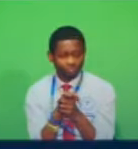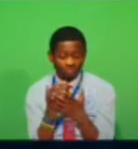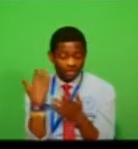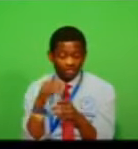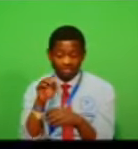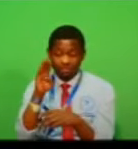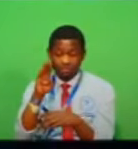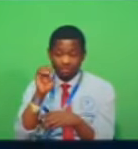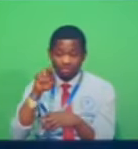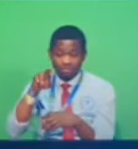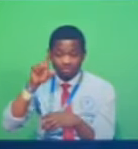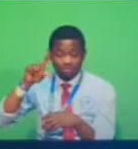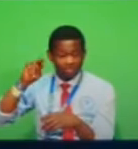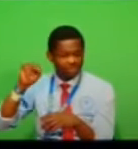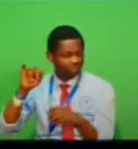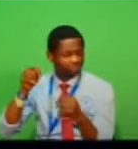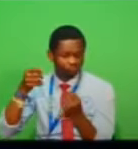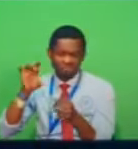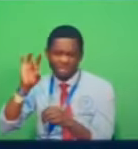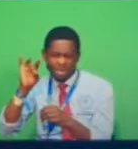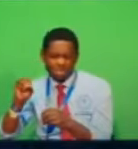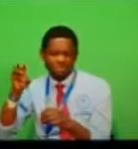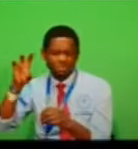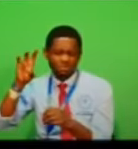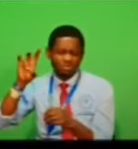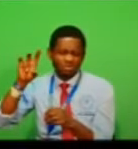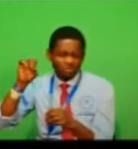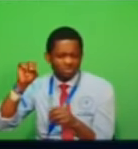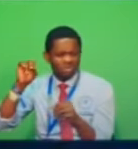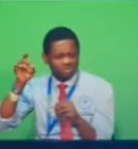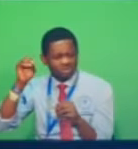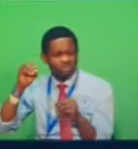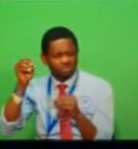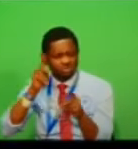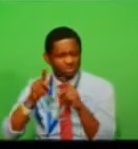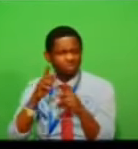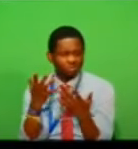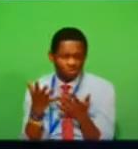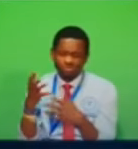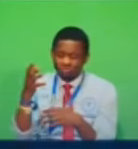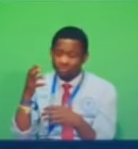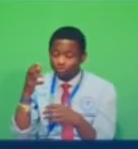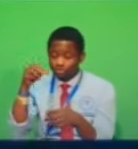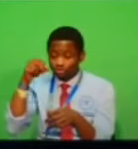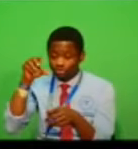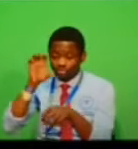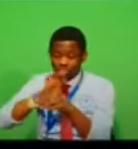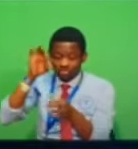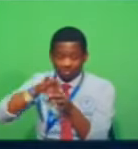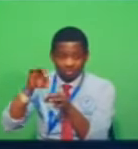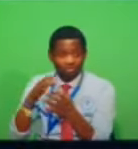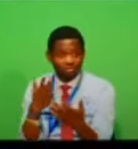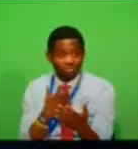all involved in church planting or getting involved in church planting, a very important meeting. And